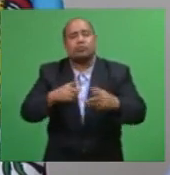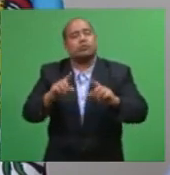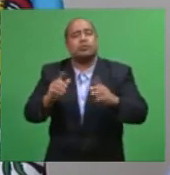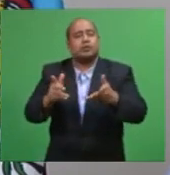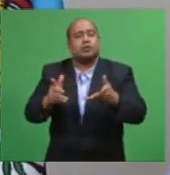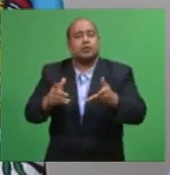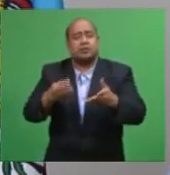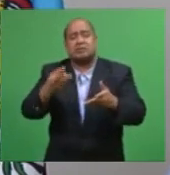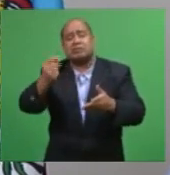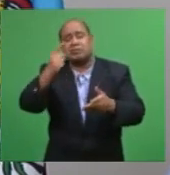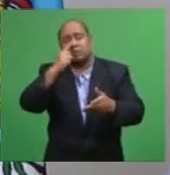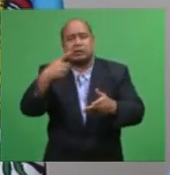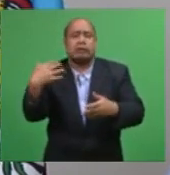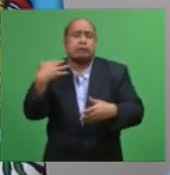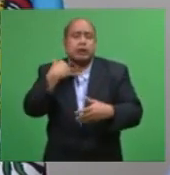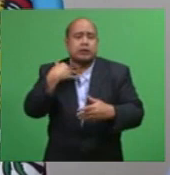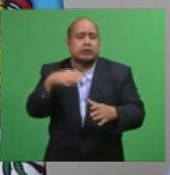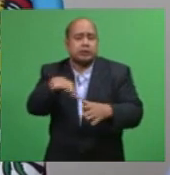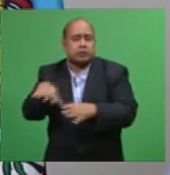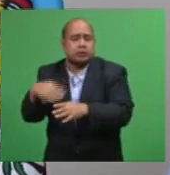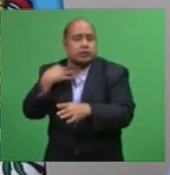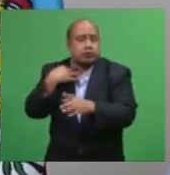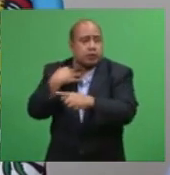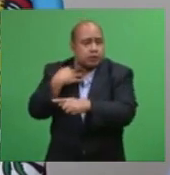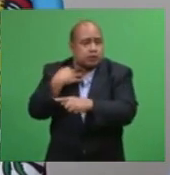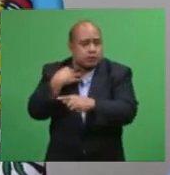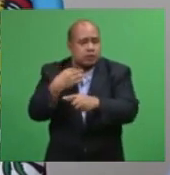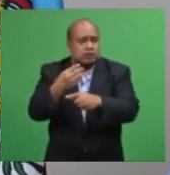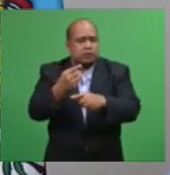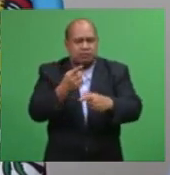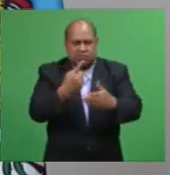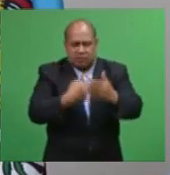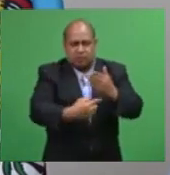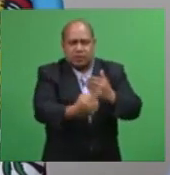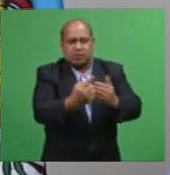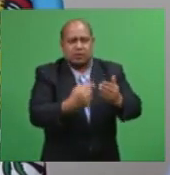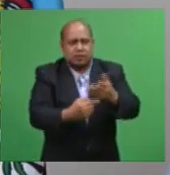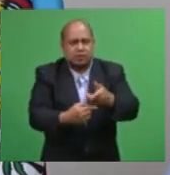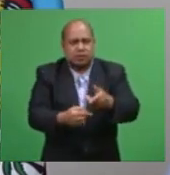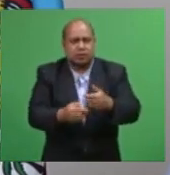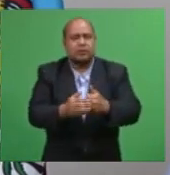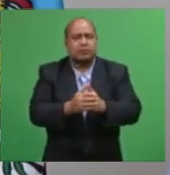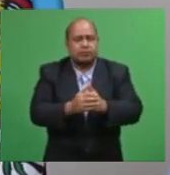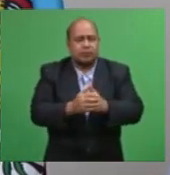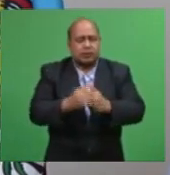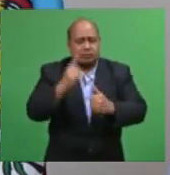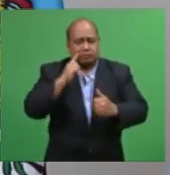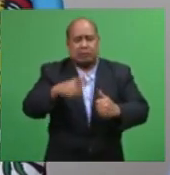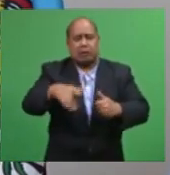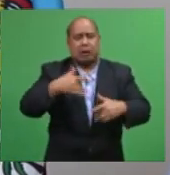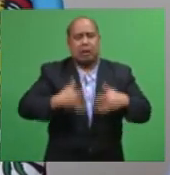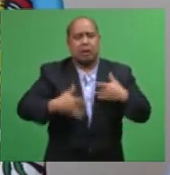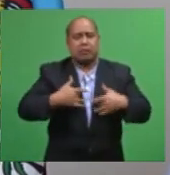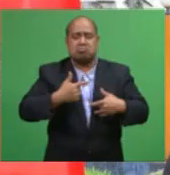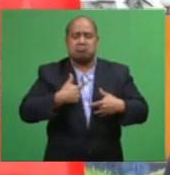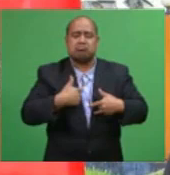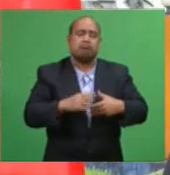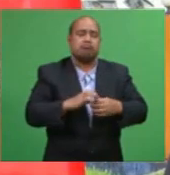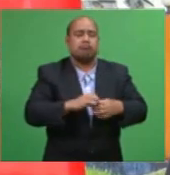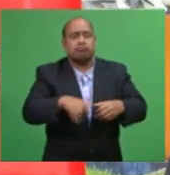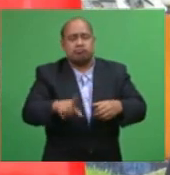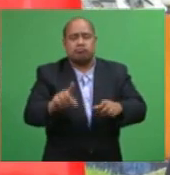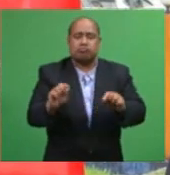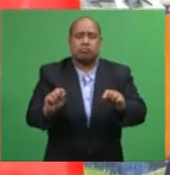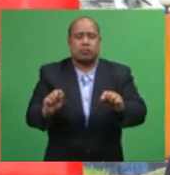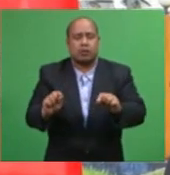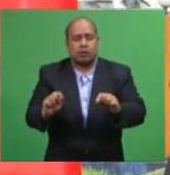people who put lives as well as properties at risk, as you have seen in Newtown.